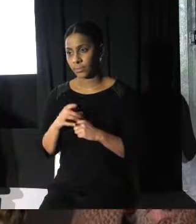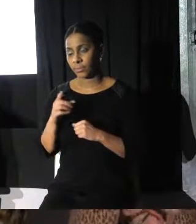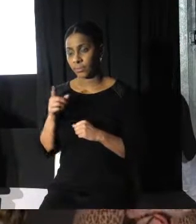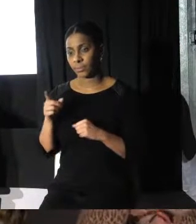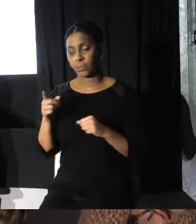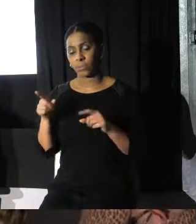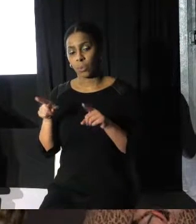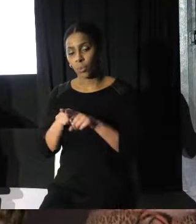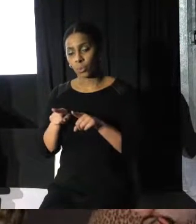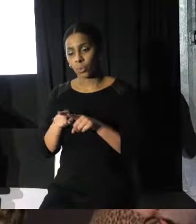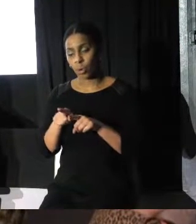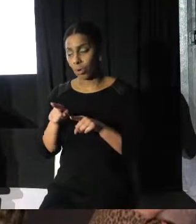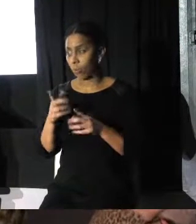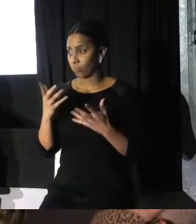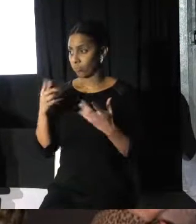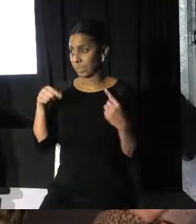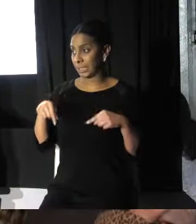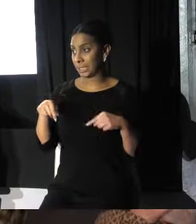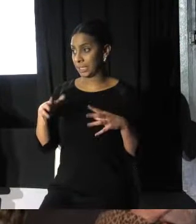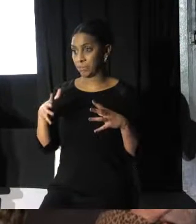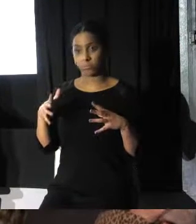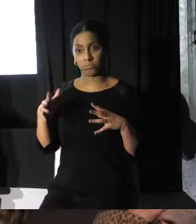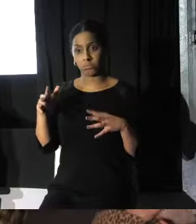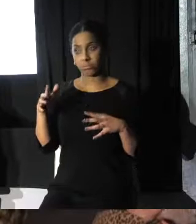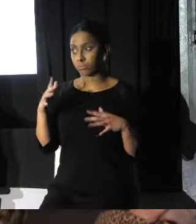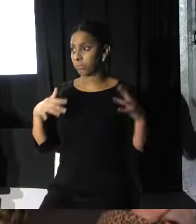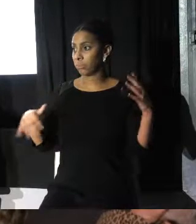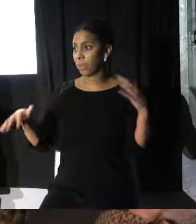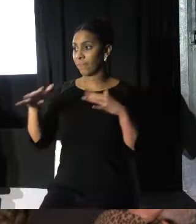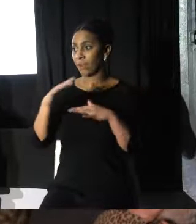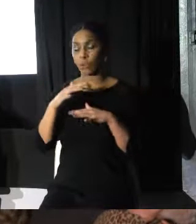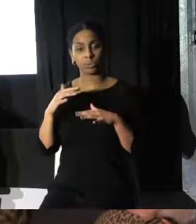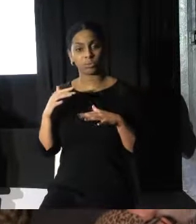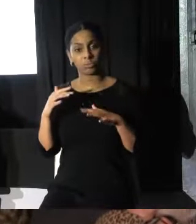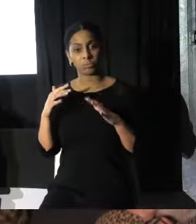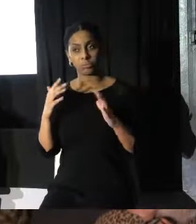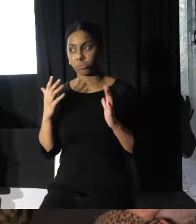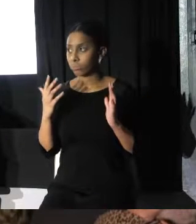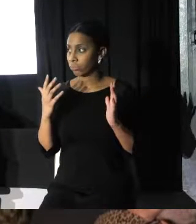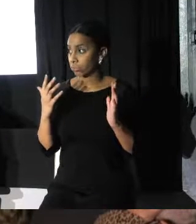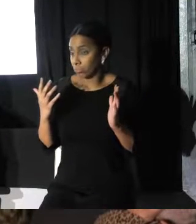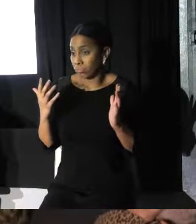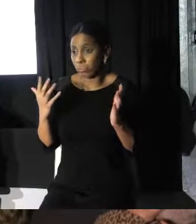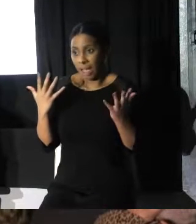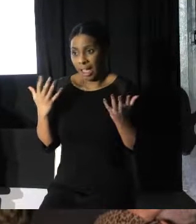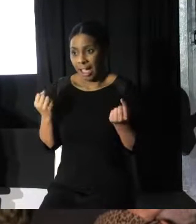an environment in which there is real backlash